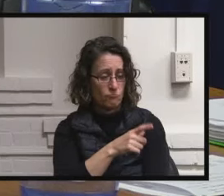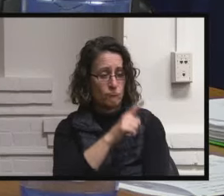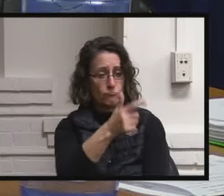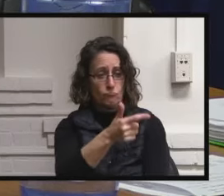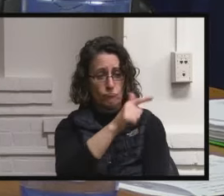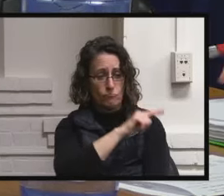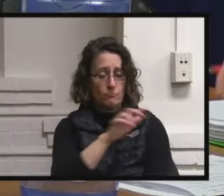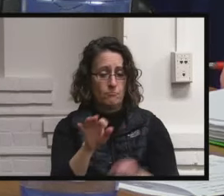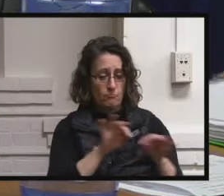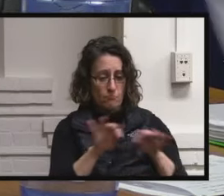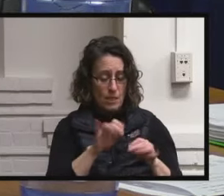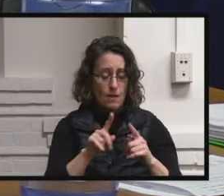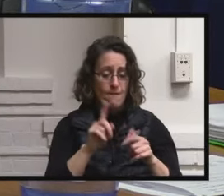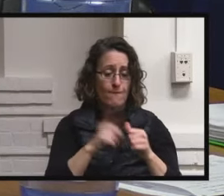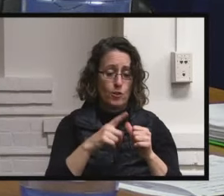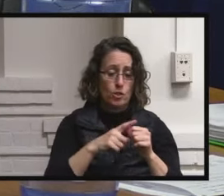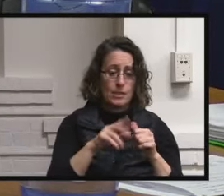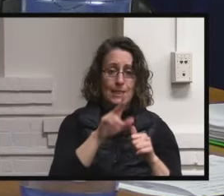tax stabilization agreement